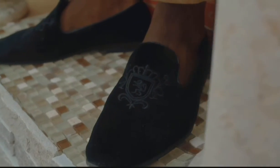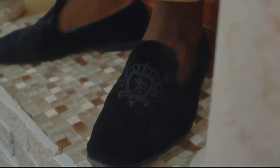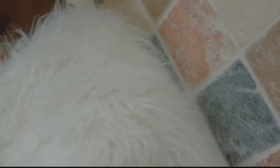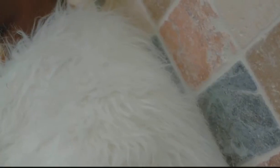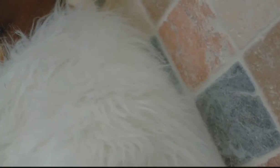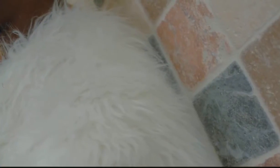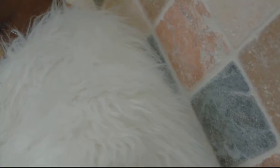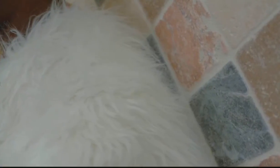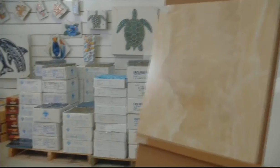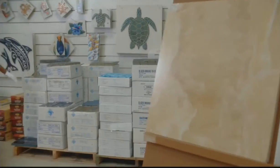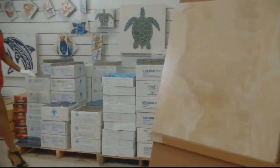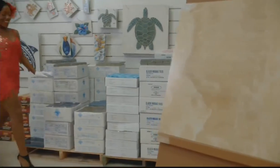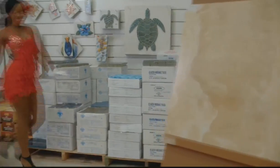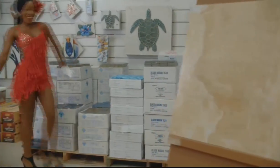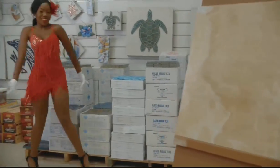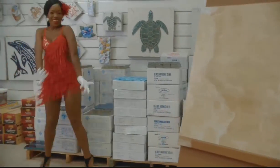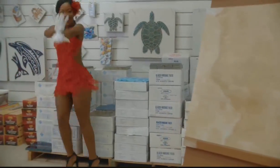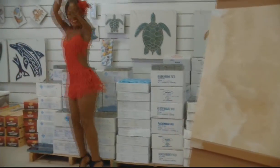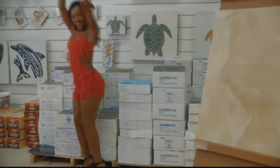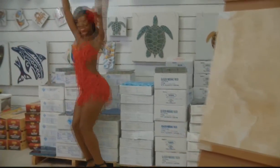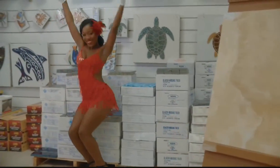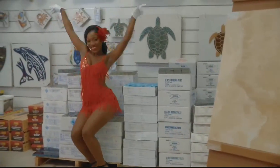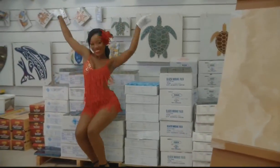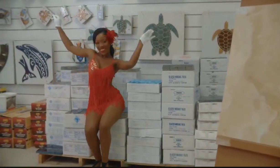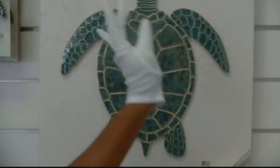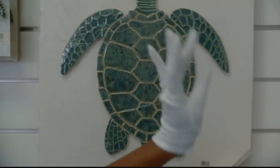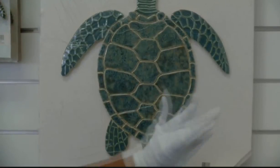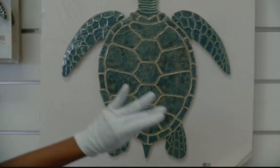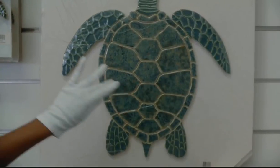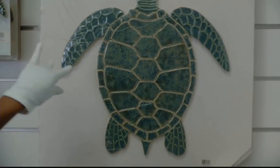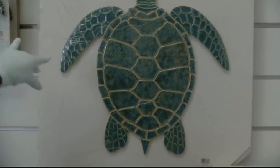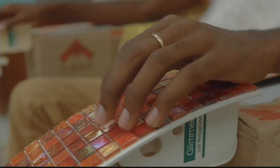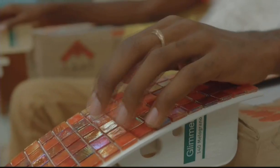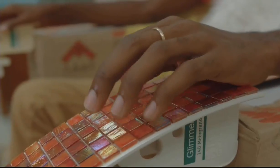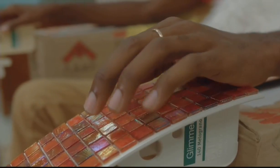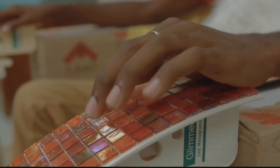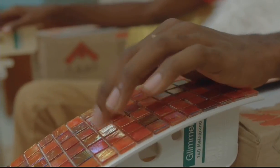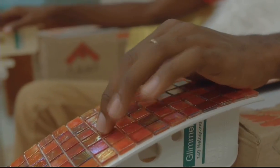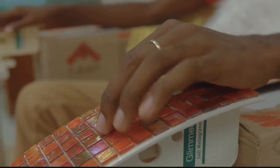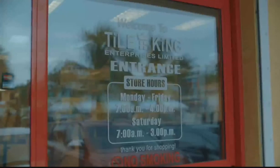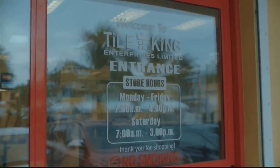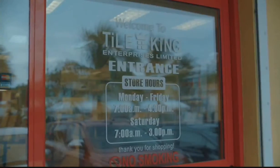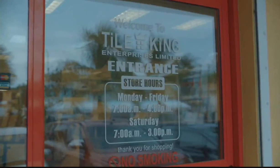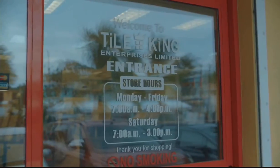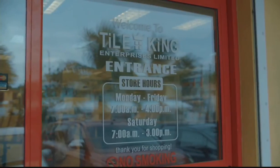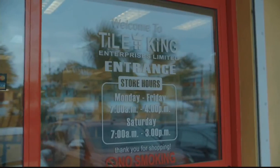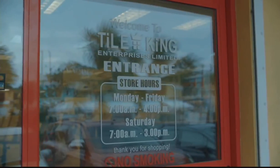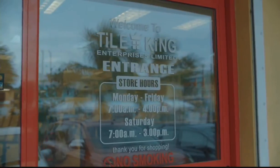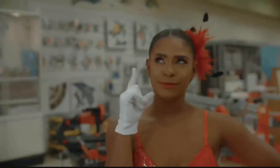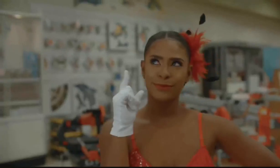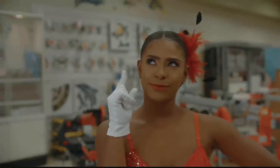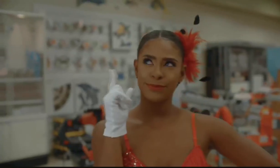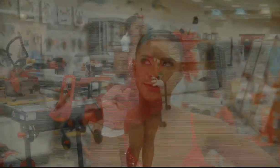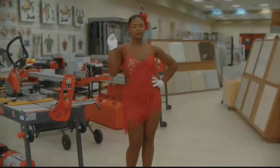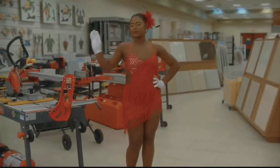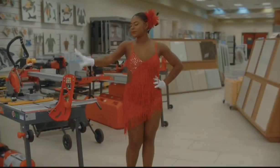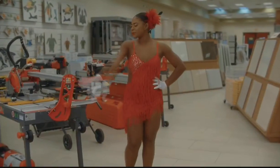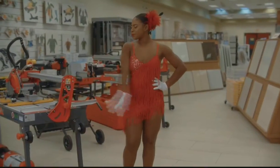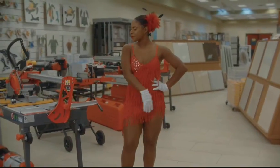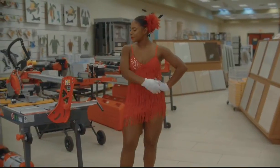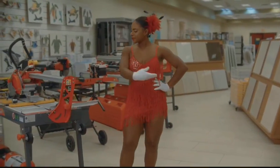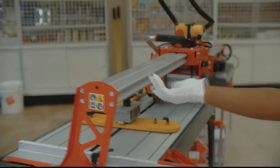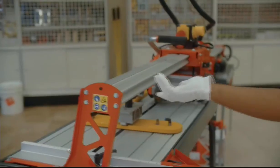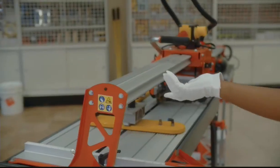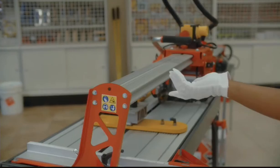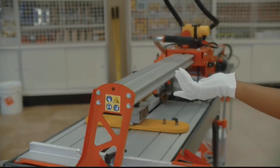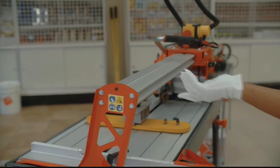When you want to save money on your tile supplies, who are you going to call? The Tile King. When you